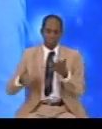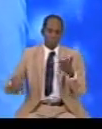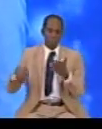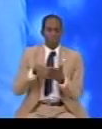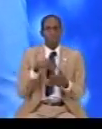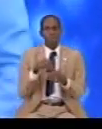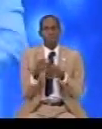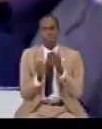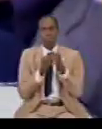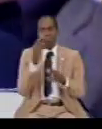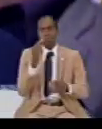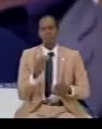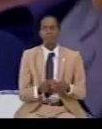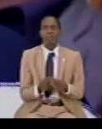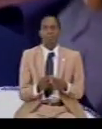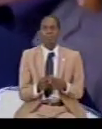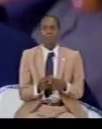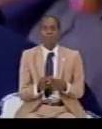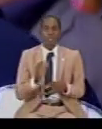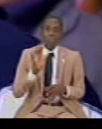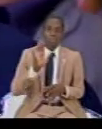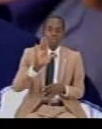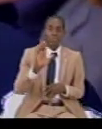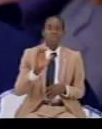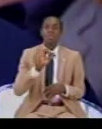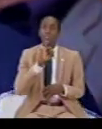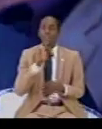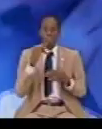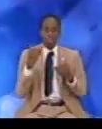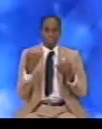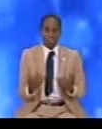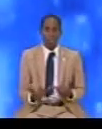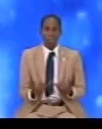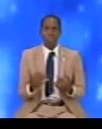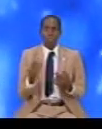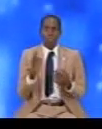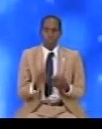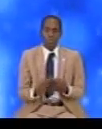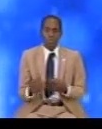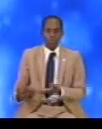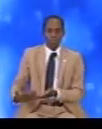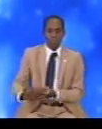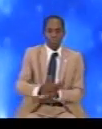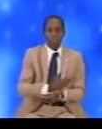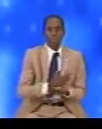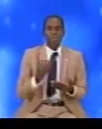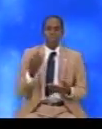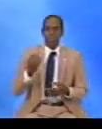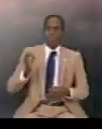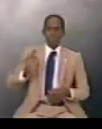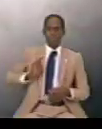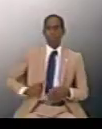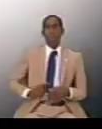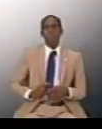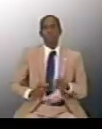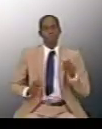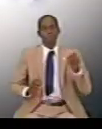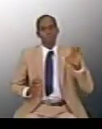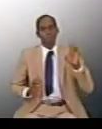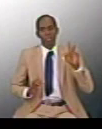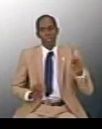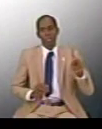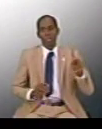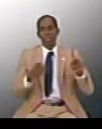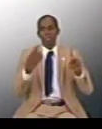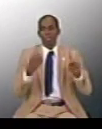canceled. Yours is now to reap the benefit. GCK,